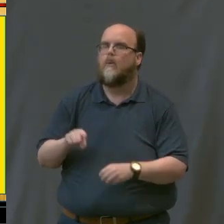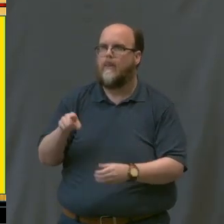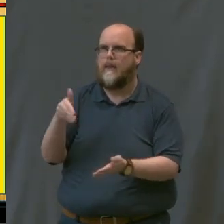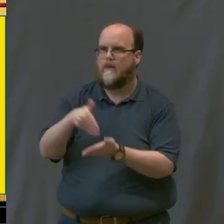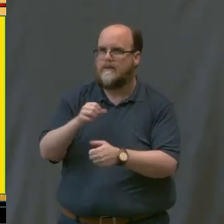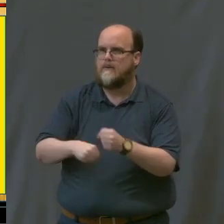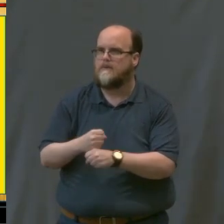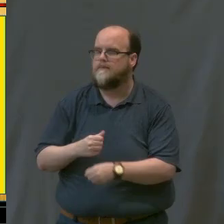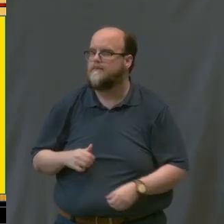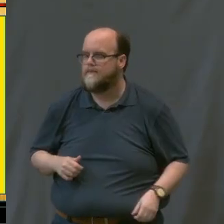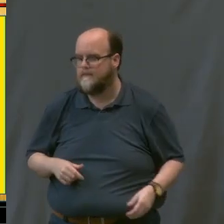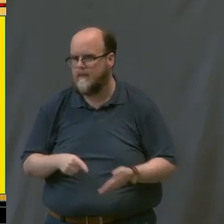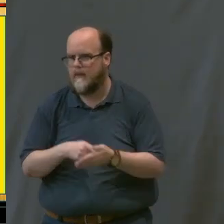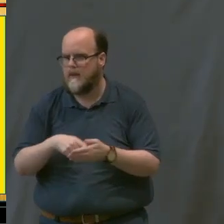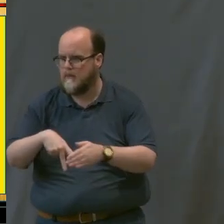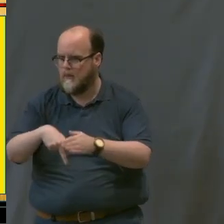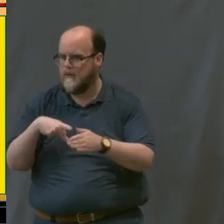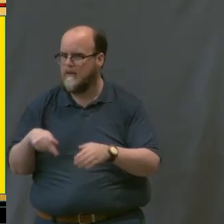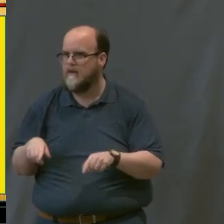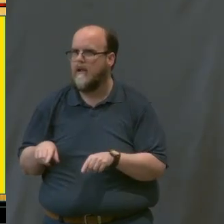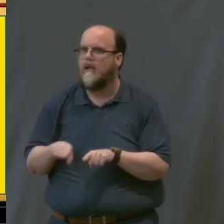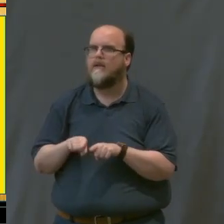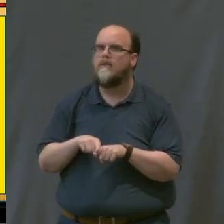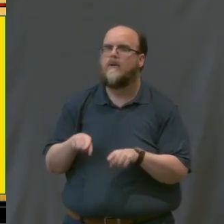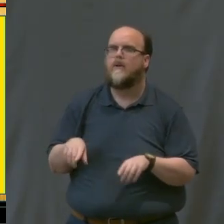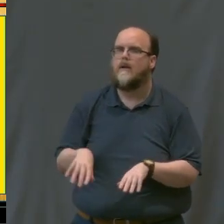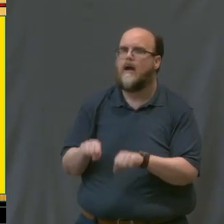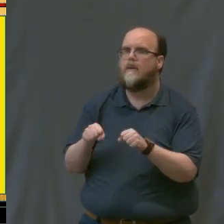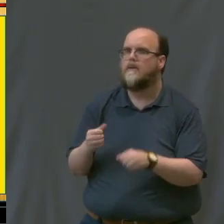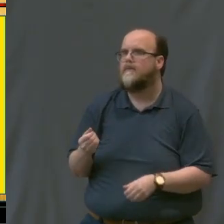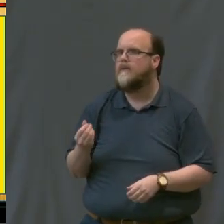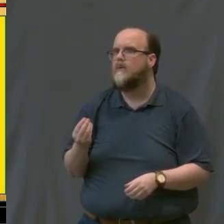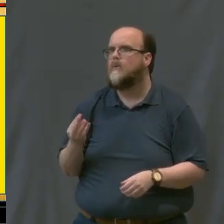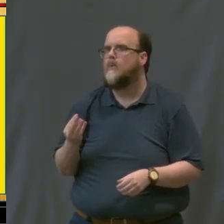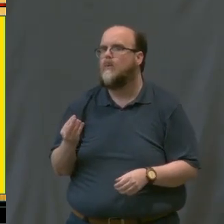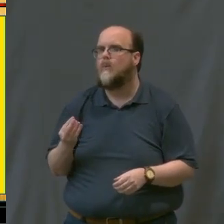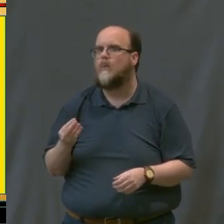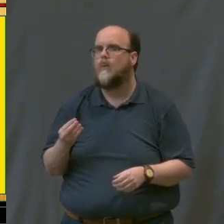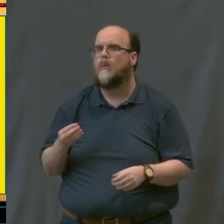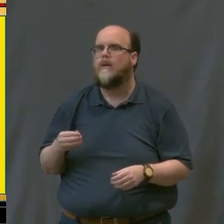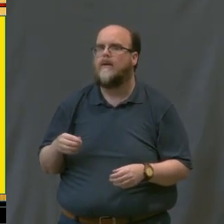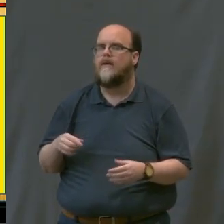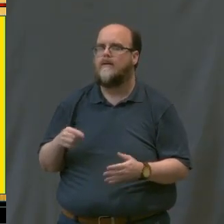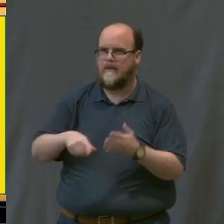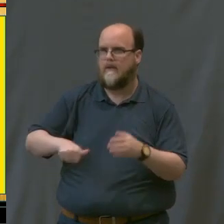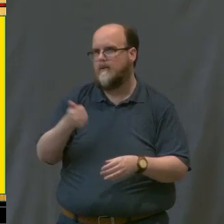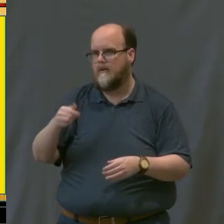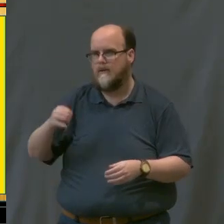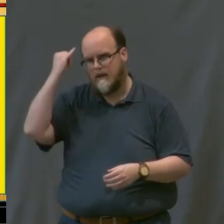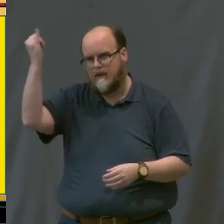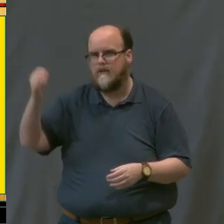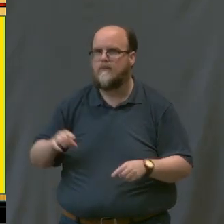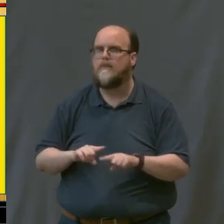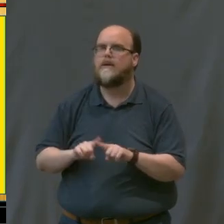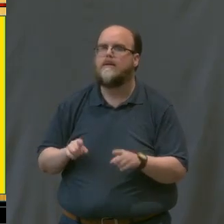Sometimes premillennialists also adopt a few little sprinkles of some of these other philosophies, but